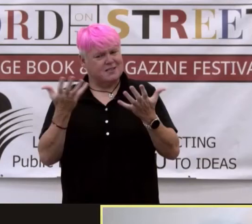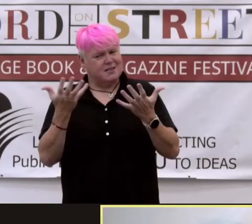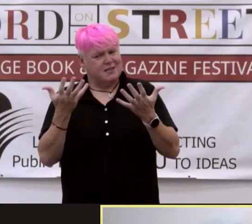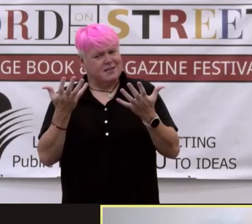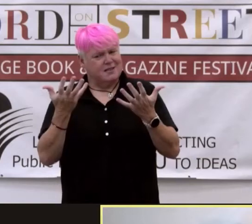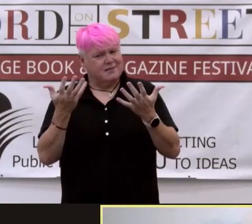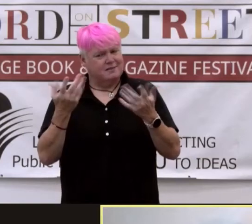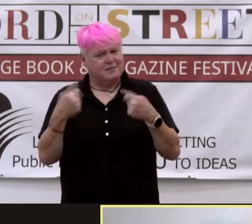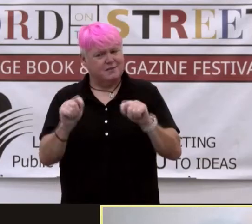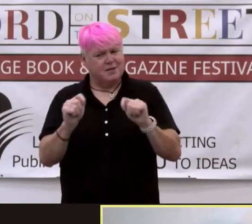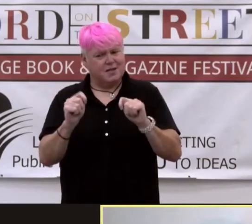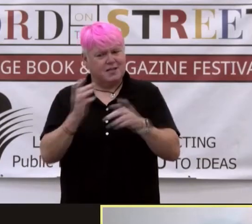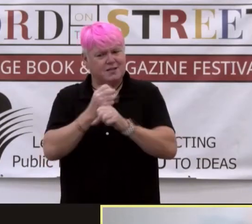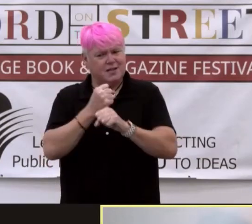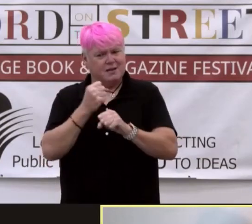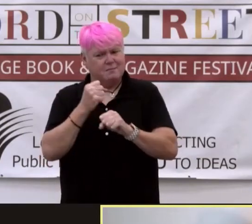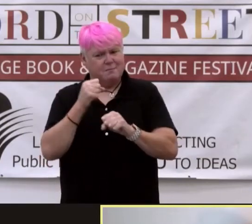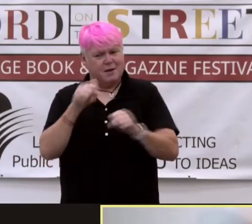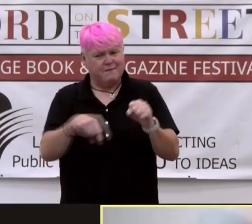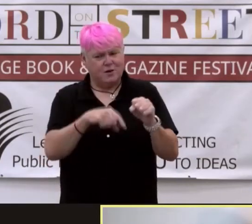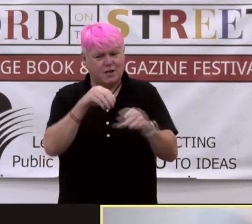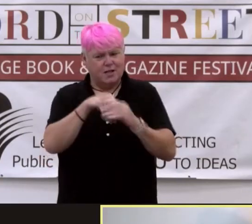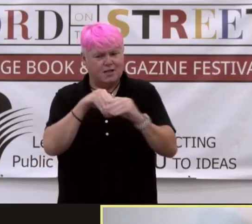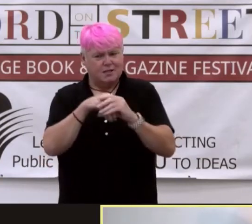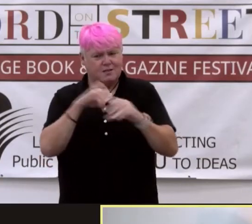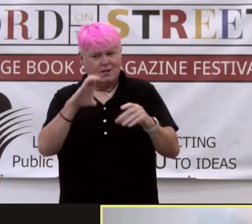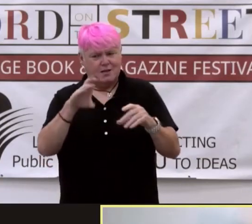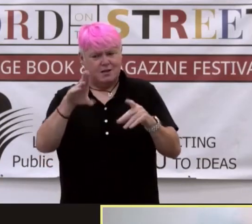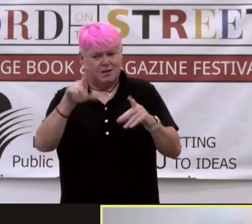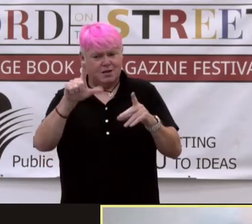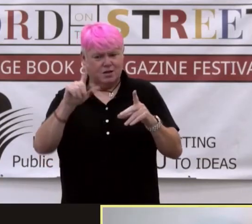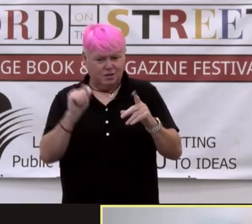get my foot into the kind of cult that I wanted to